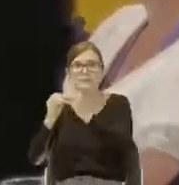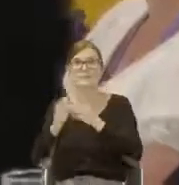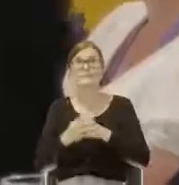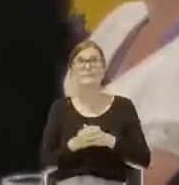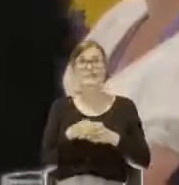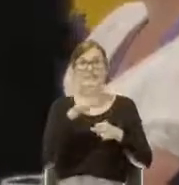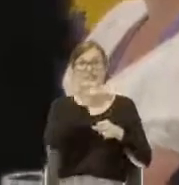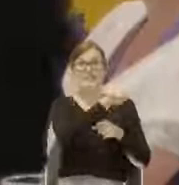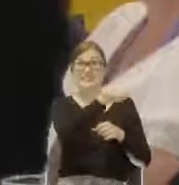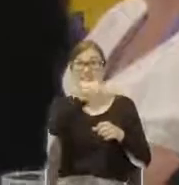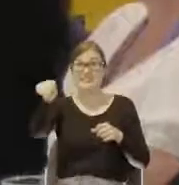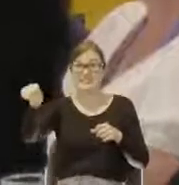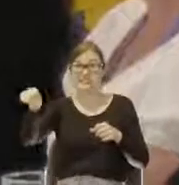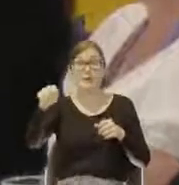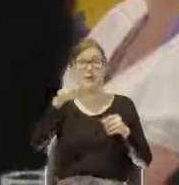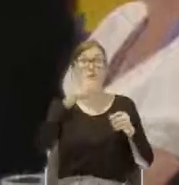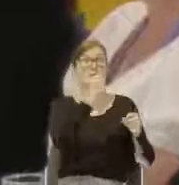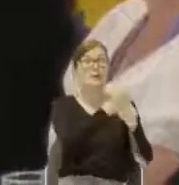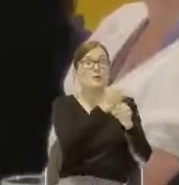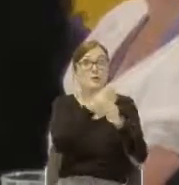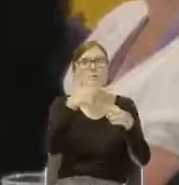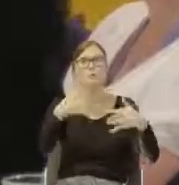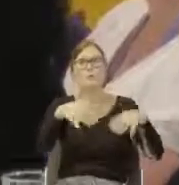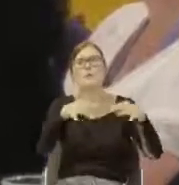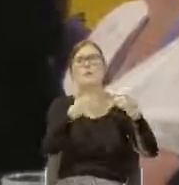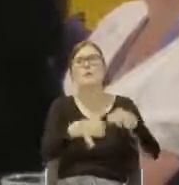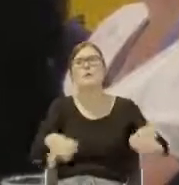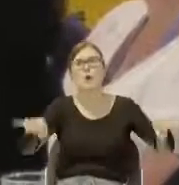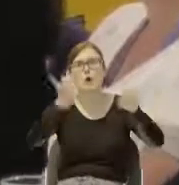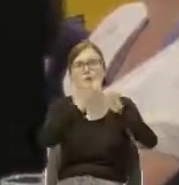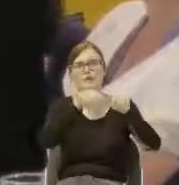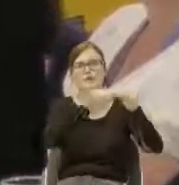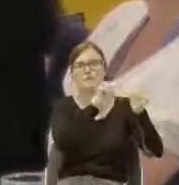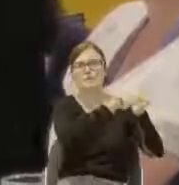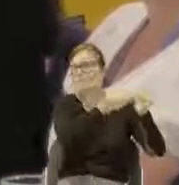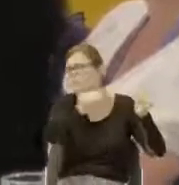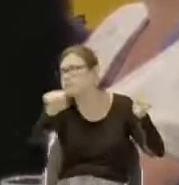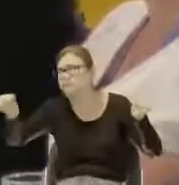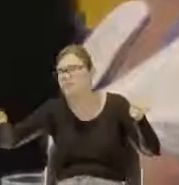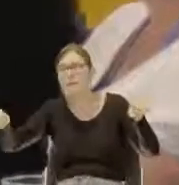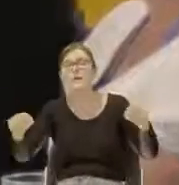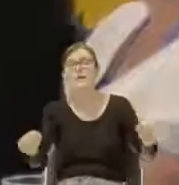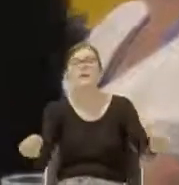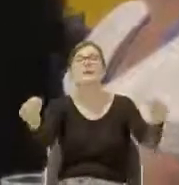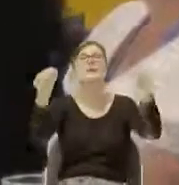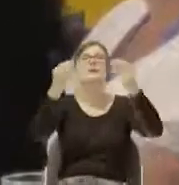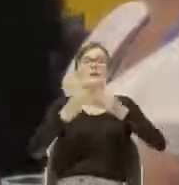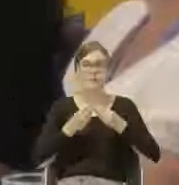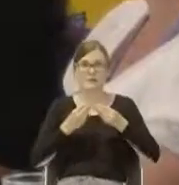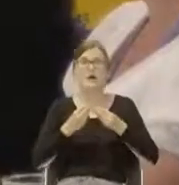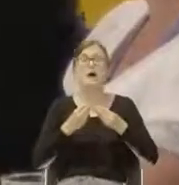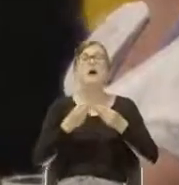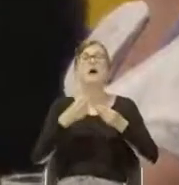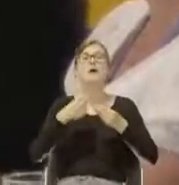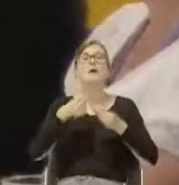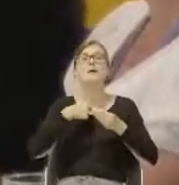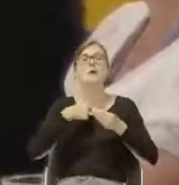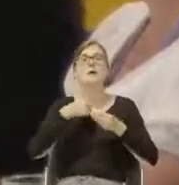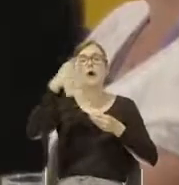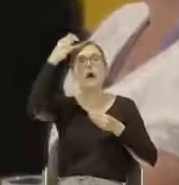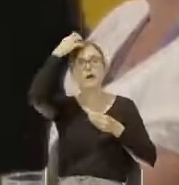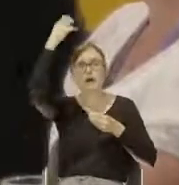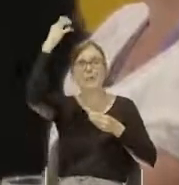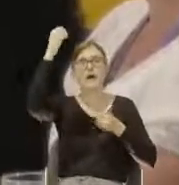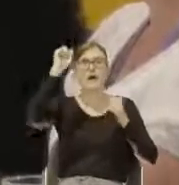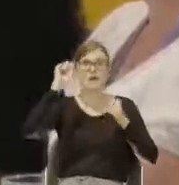Our members, your employees, are those who implement global, national, and local policy frameworks on